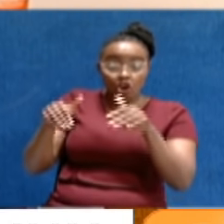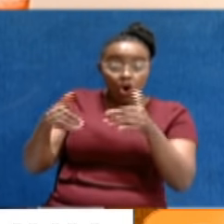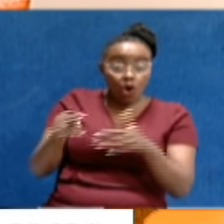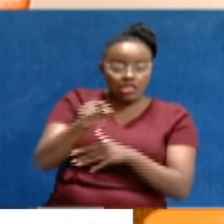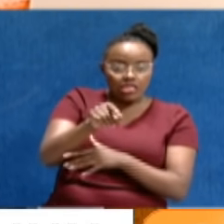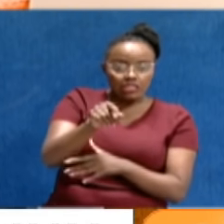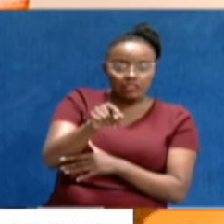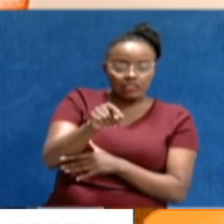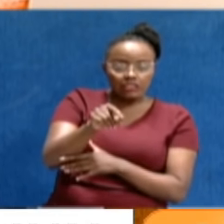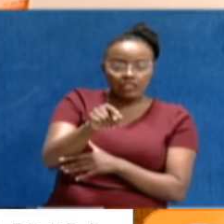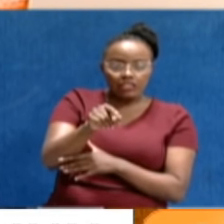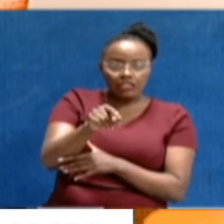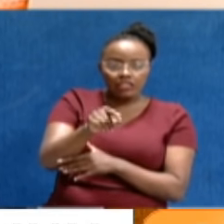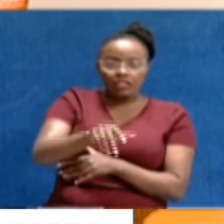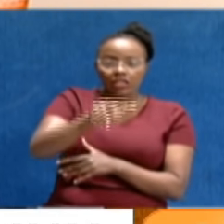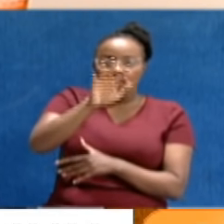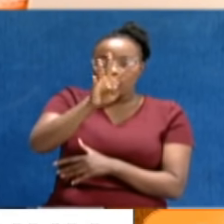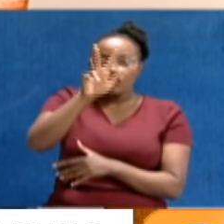Are these